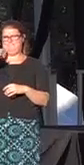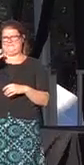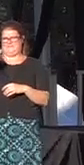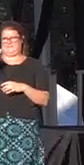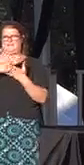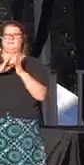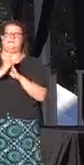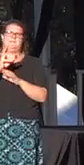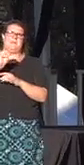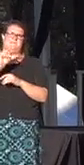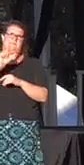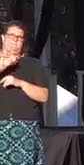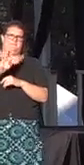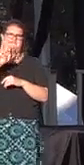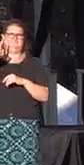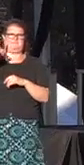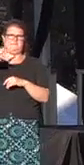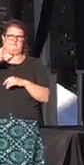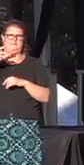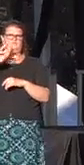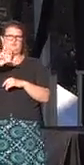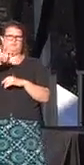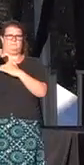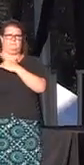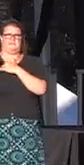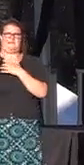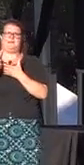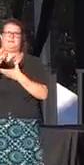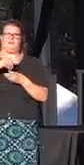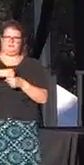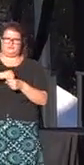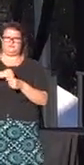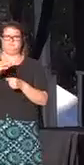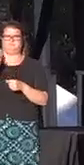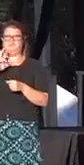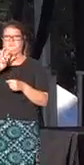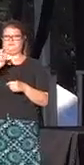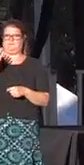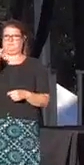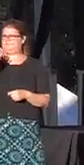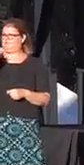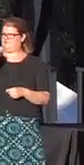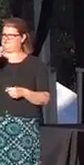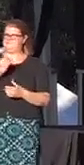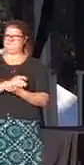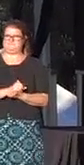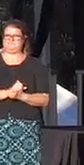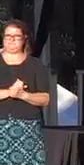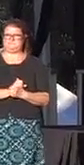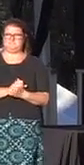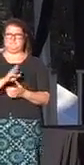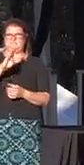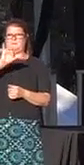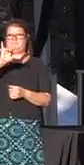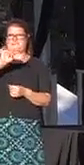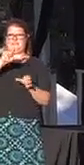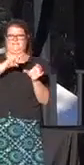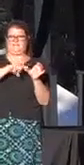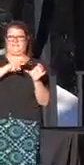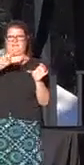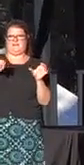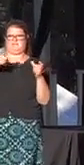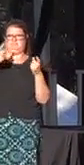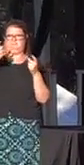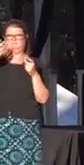the MLB's VP of Social Responsibility and Inclusion in 2014. Billy came out of the